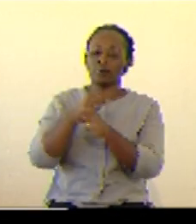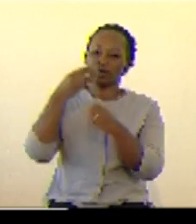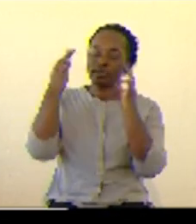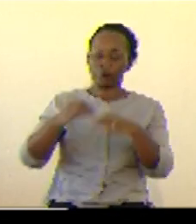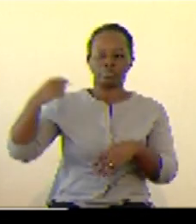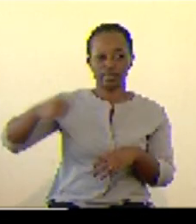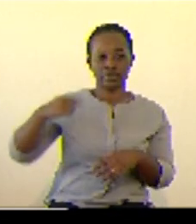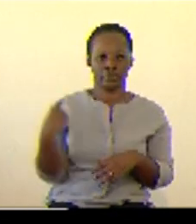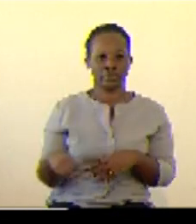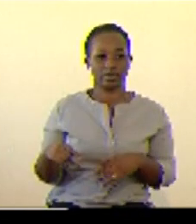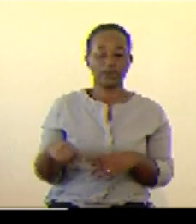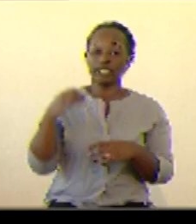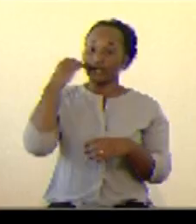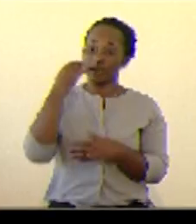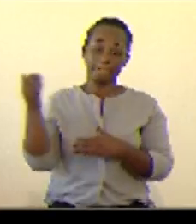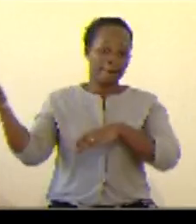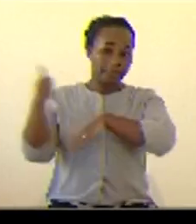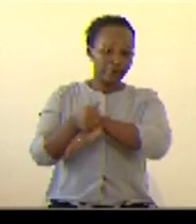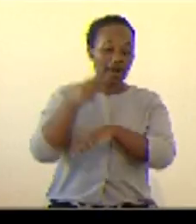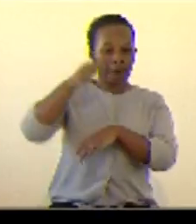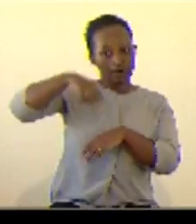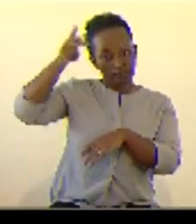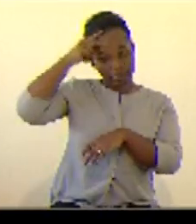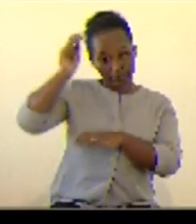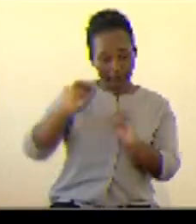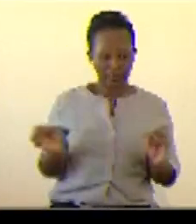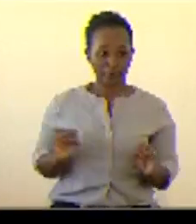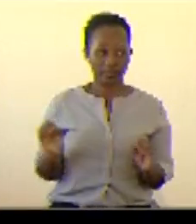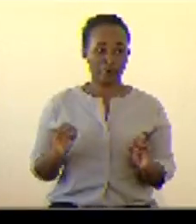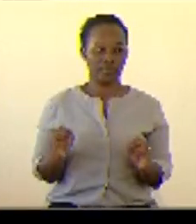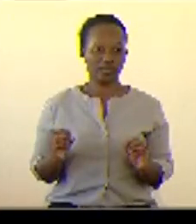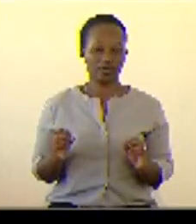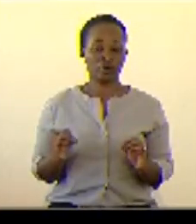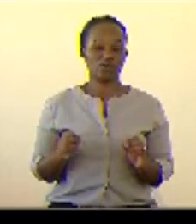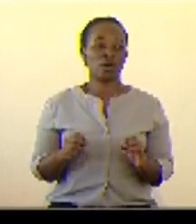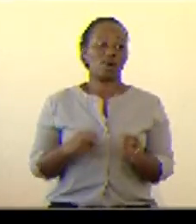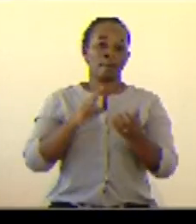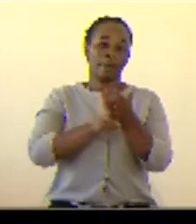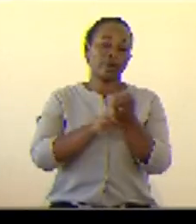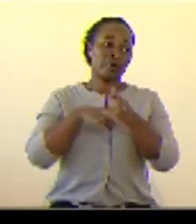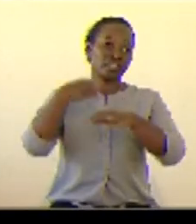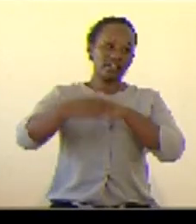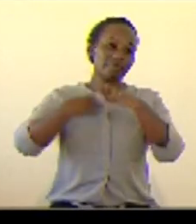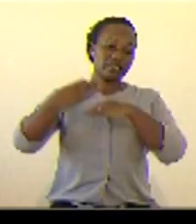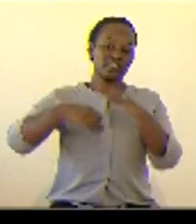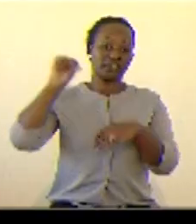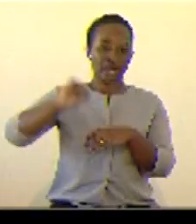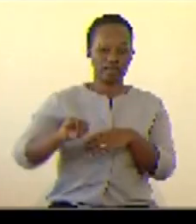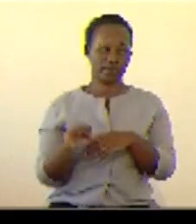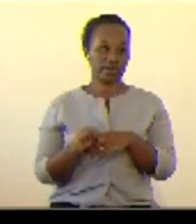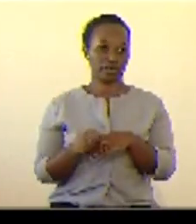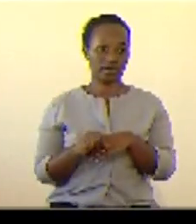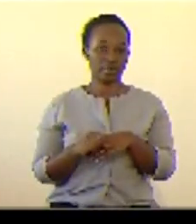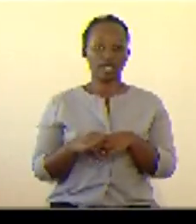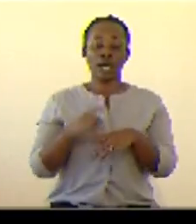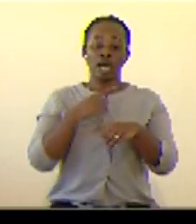may employ someone who is not skilled about how to employ a given, operate a given machinery. In the process of operating it, then